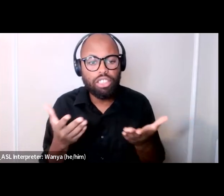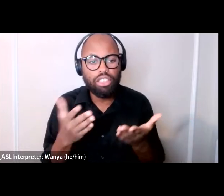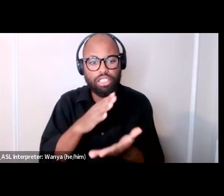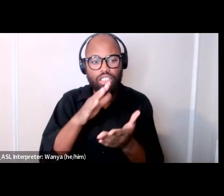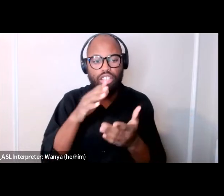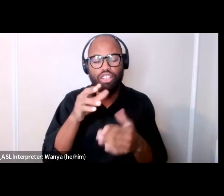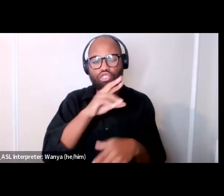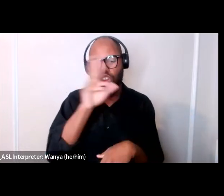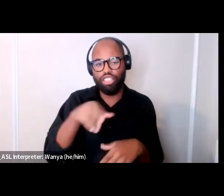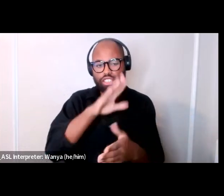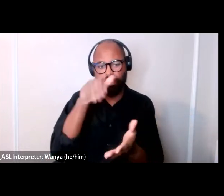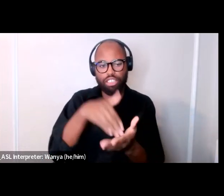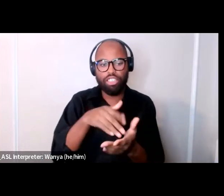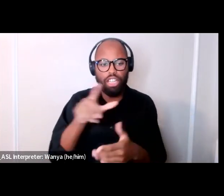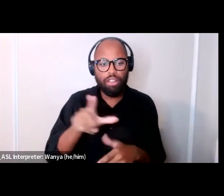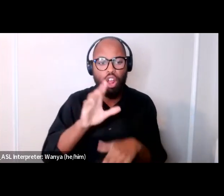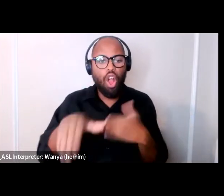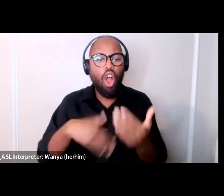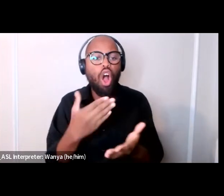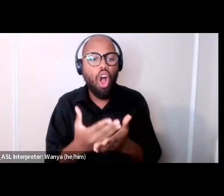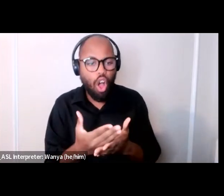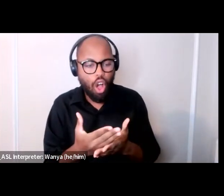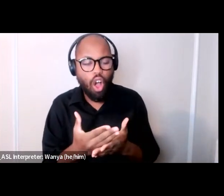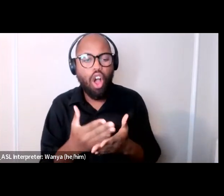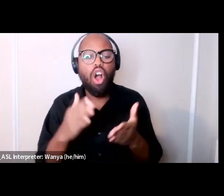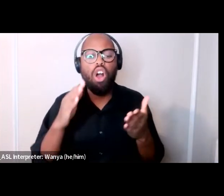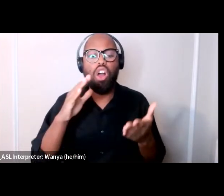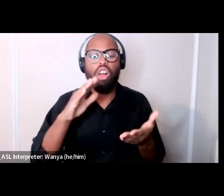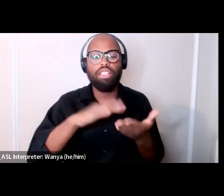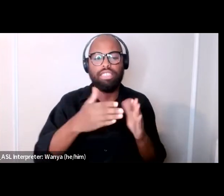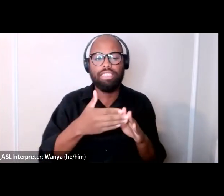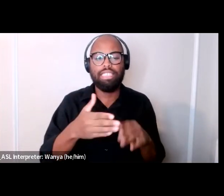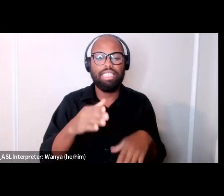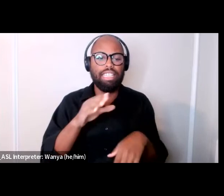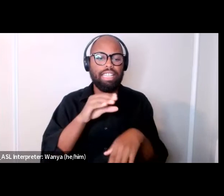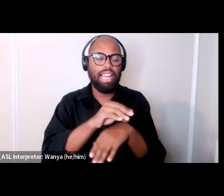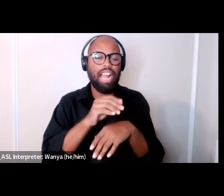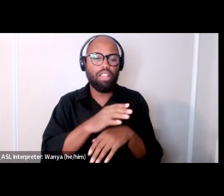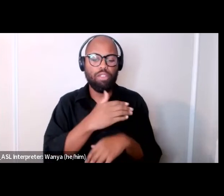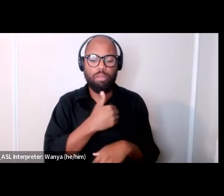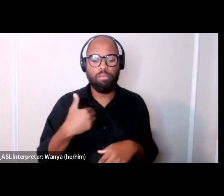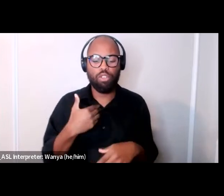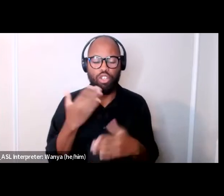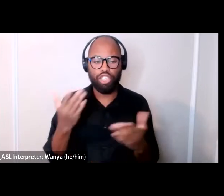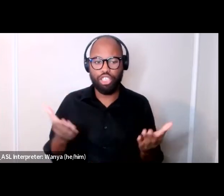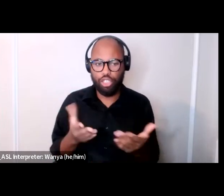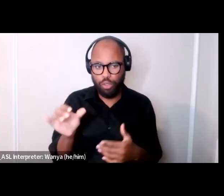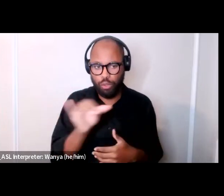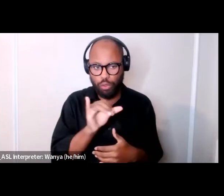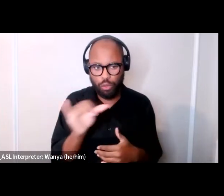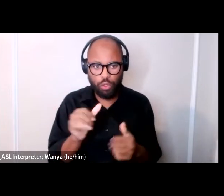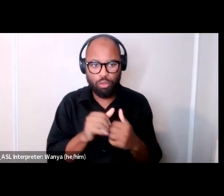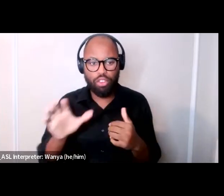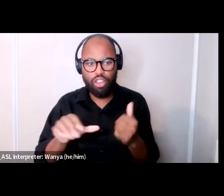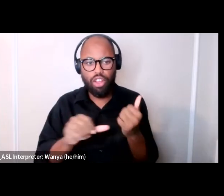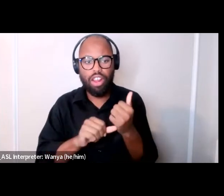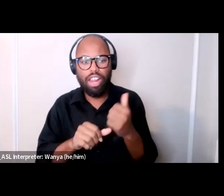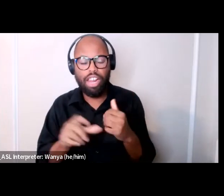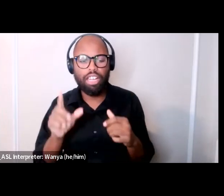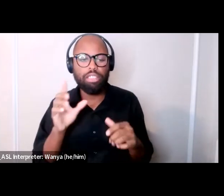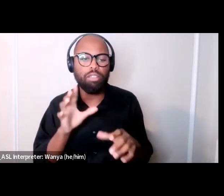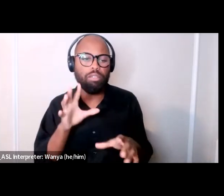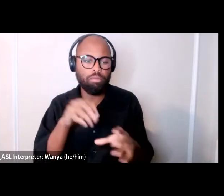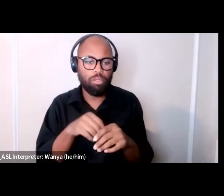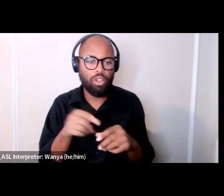Library, all members of City Council were present or represented by their aides in order to be a part of the redistricting process and